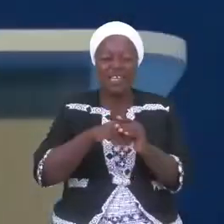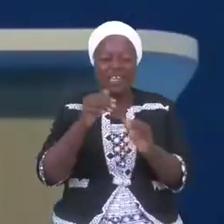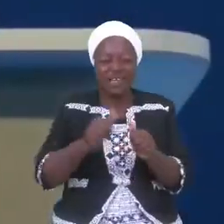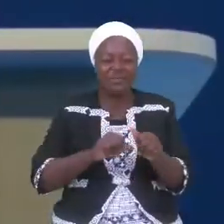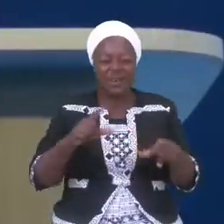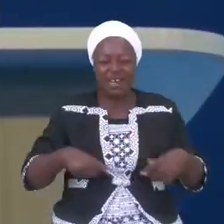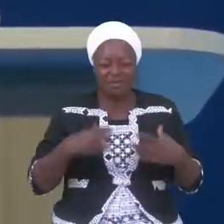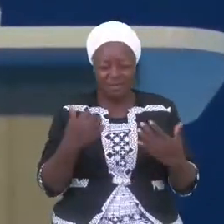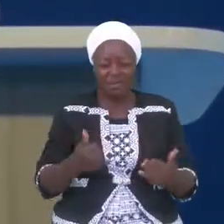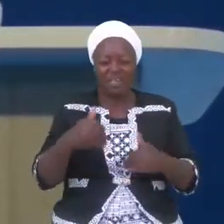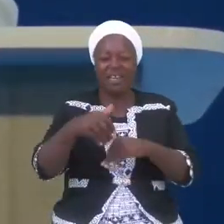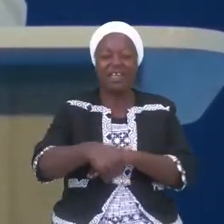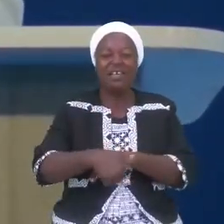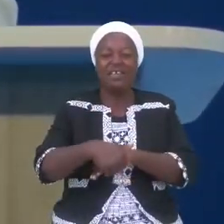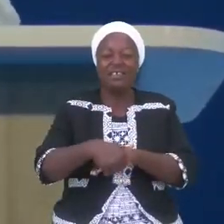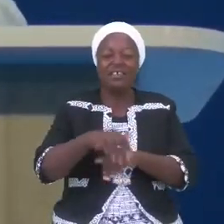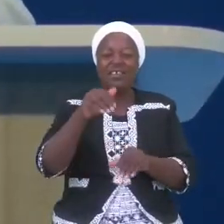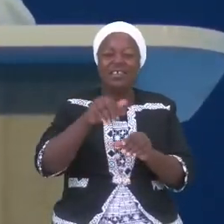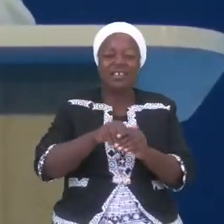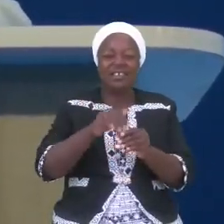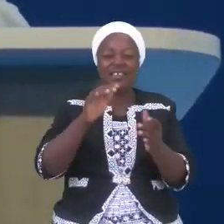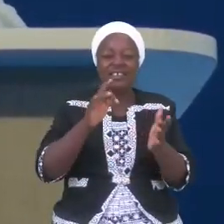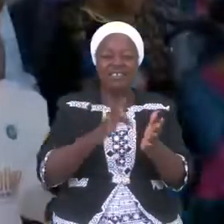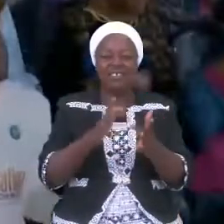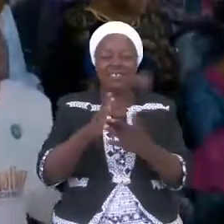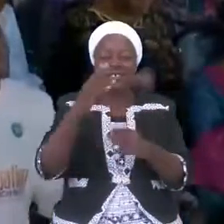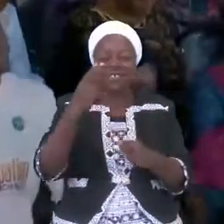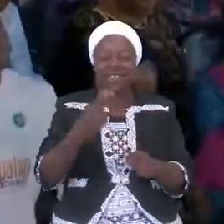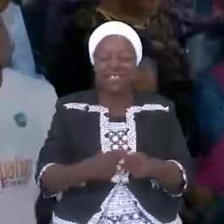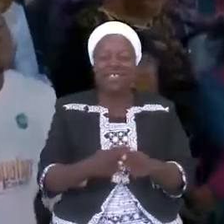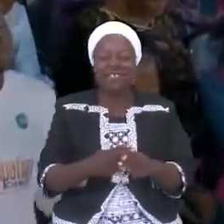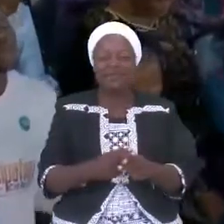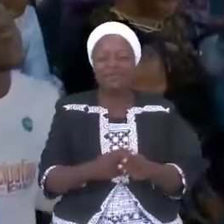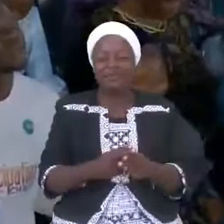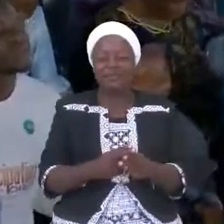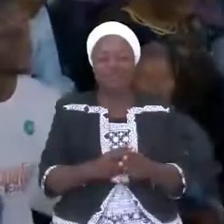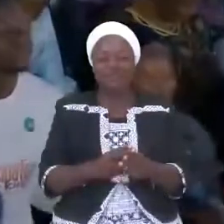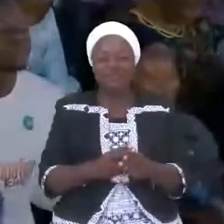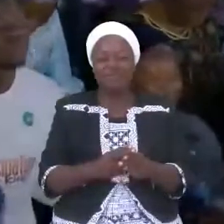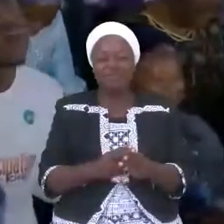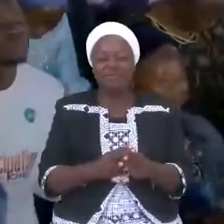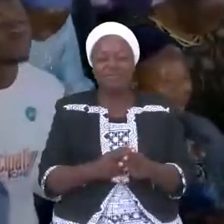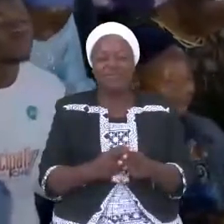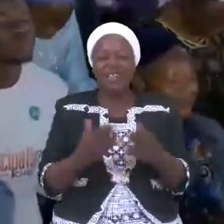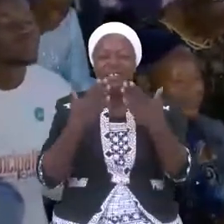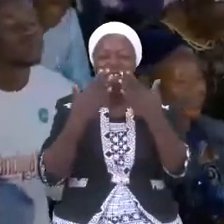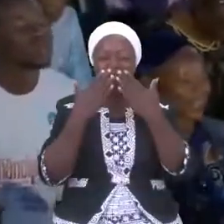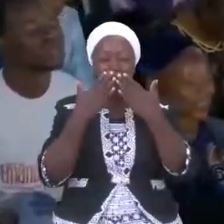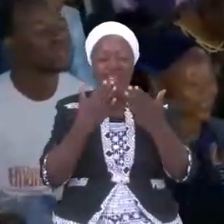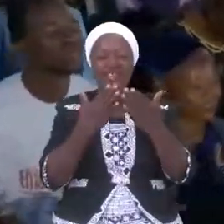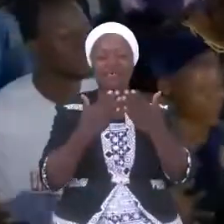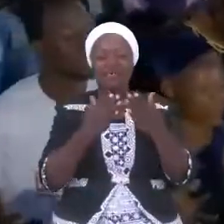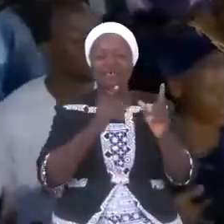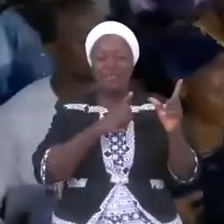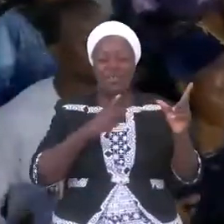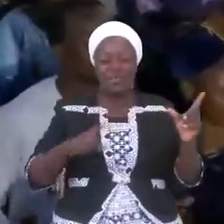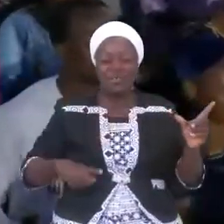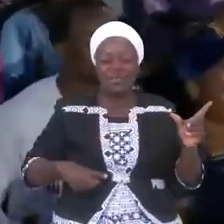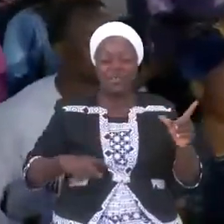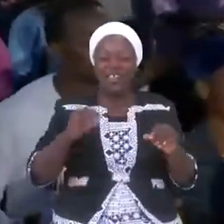life tonight, in Jesus' name. Thank you, Lord.